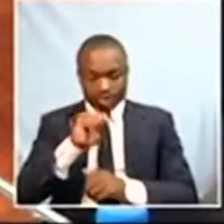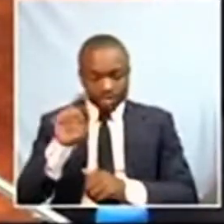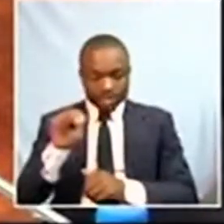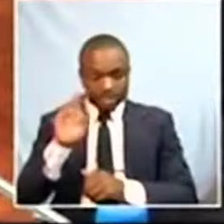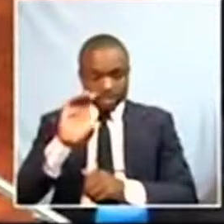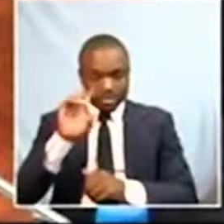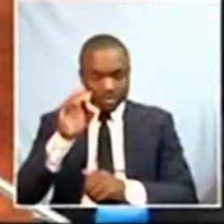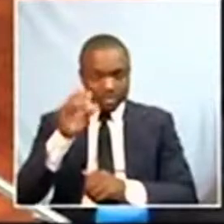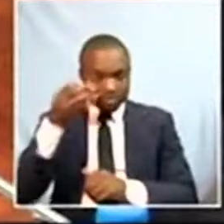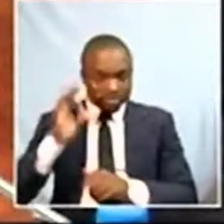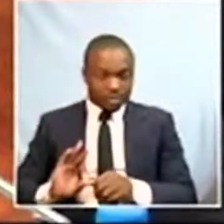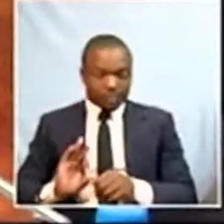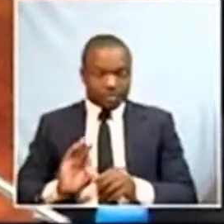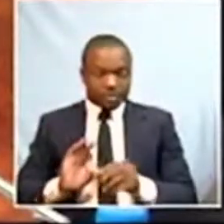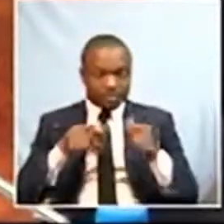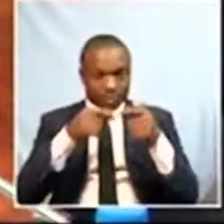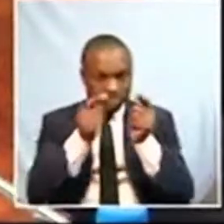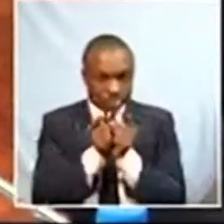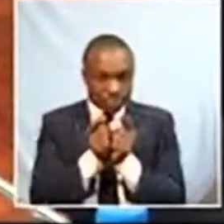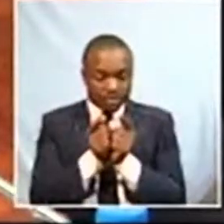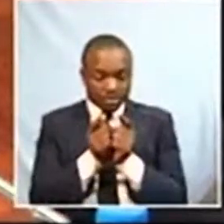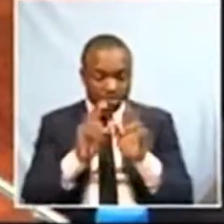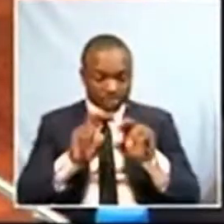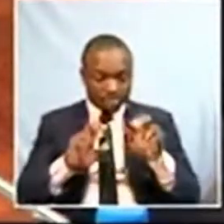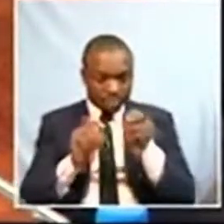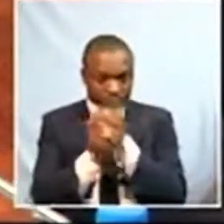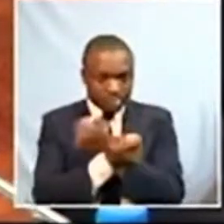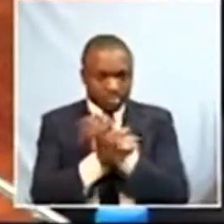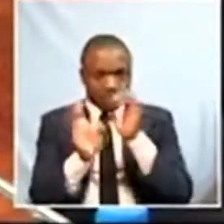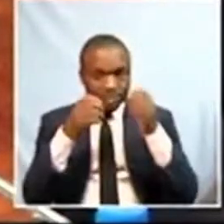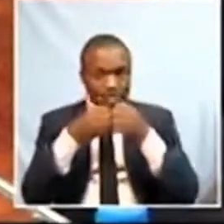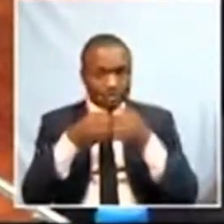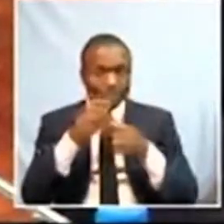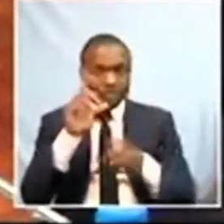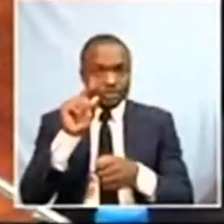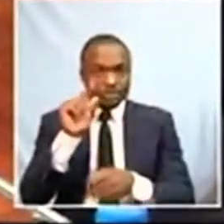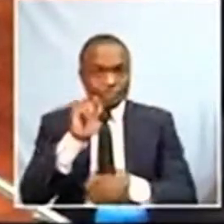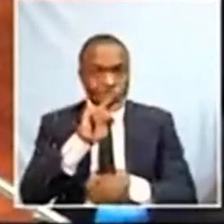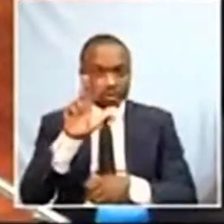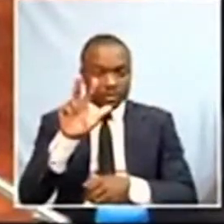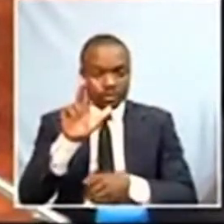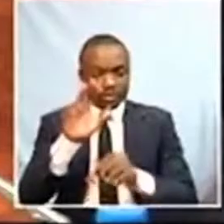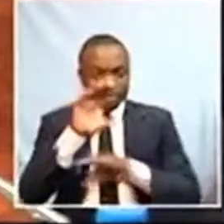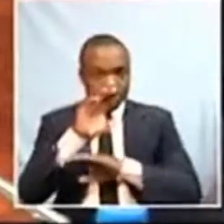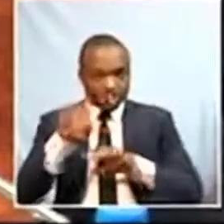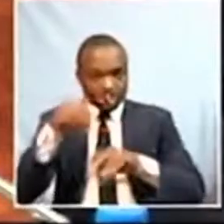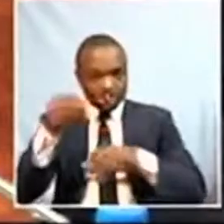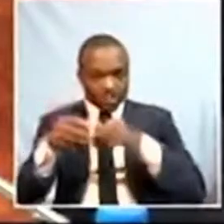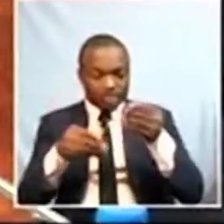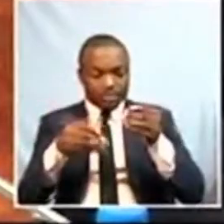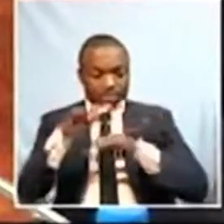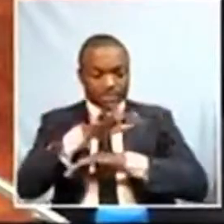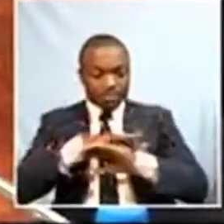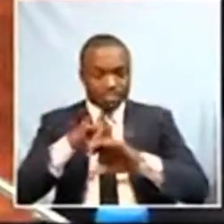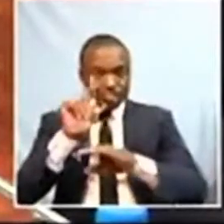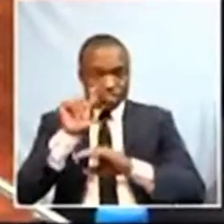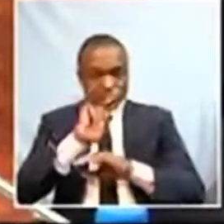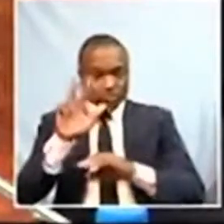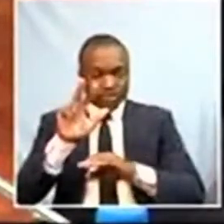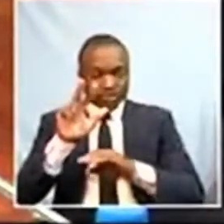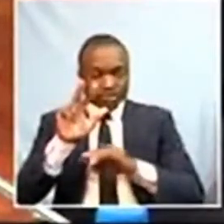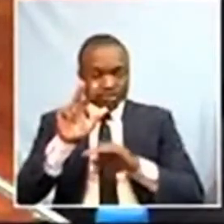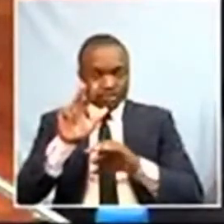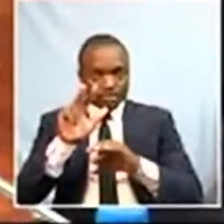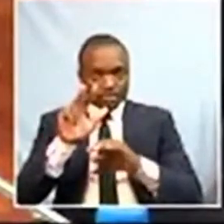benefiting clubs to validate their account details and only did so in 2023, leading to expenditure above 2023